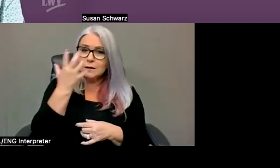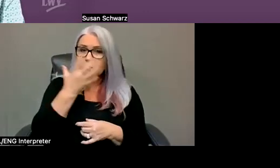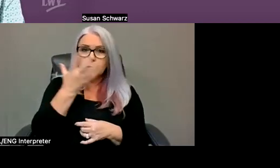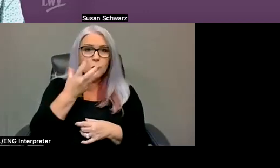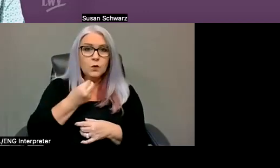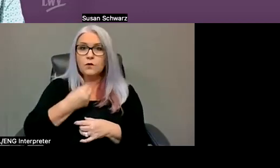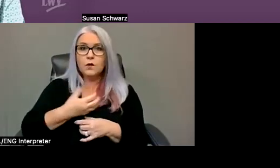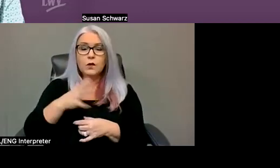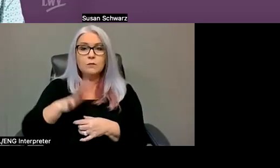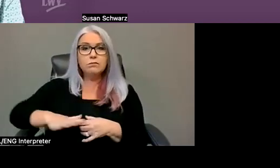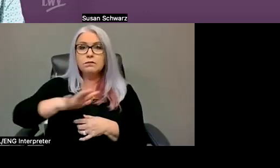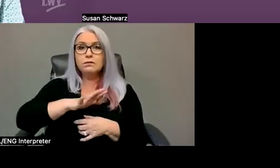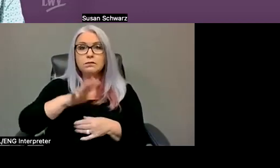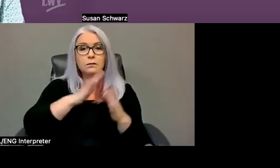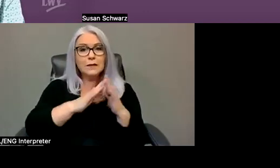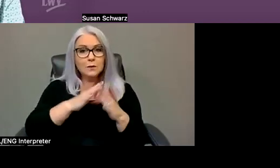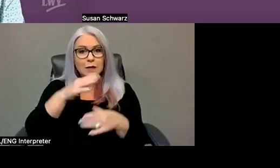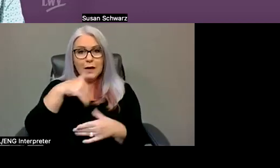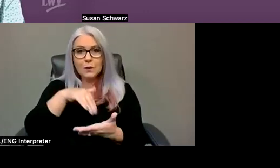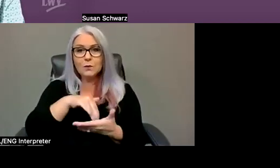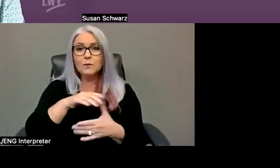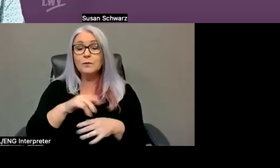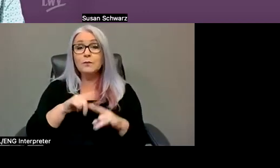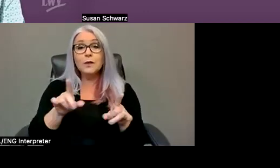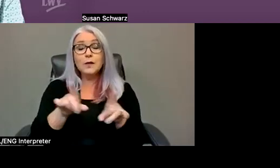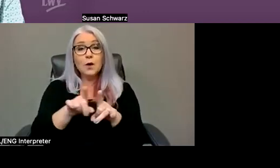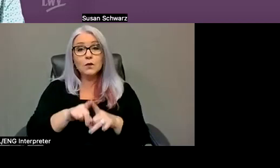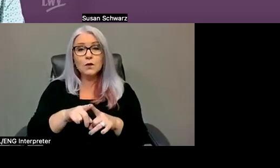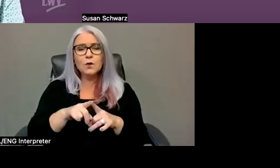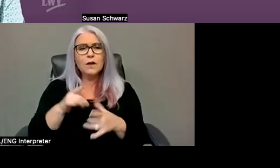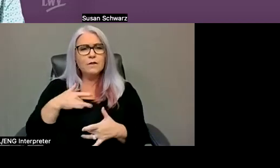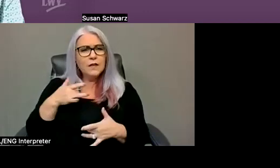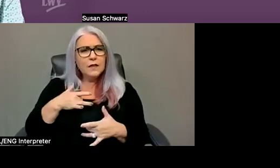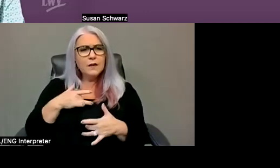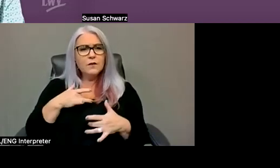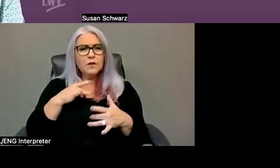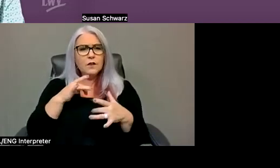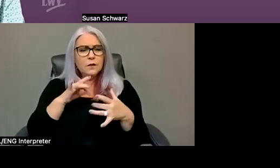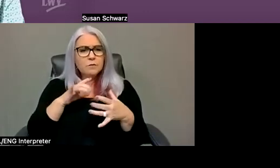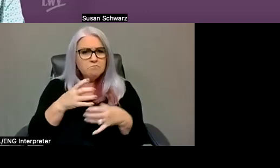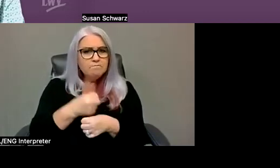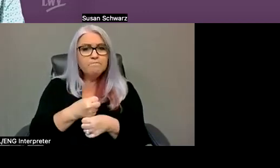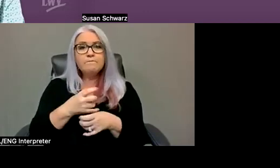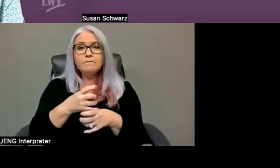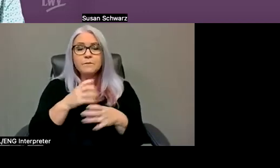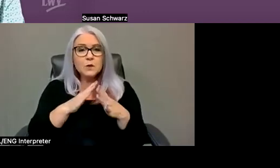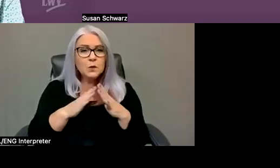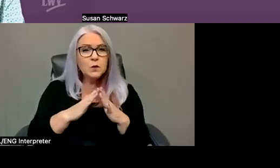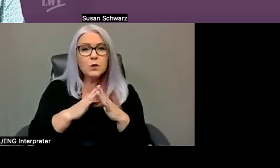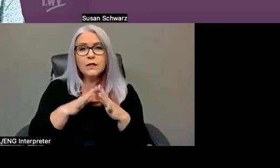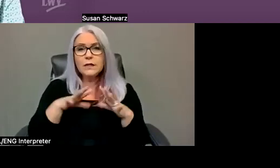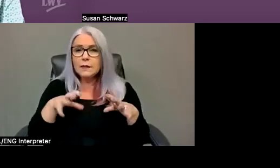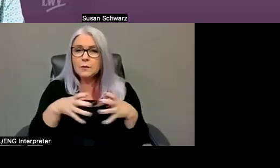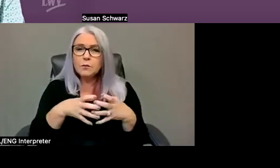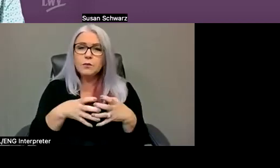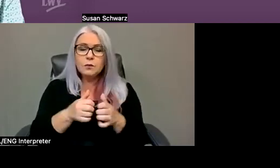Ferry downtown, it is also the sense of community that we have and the sense that we all should